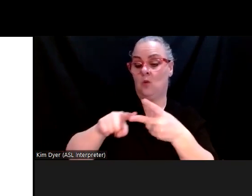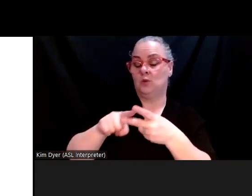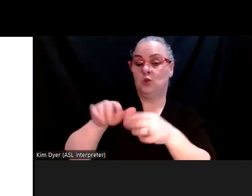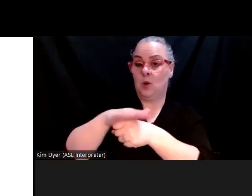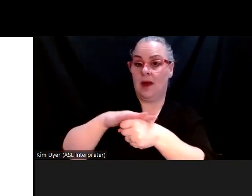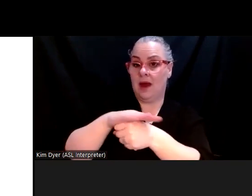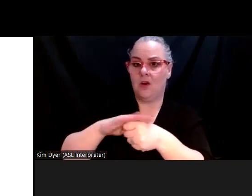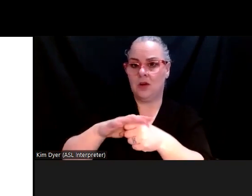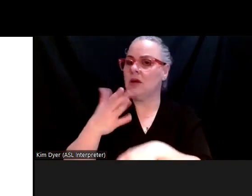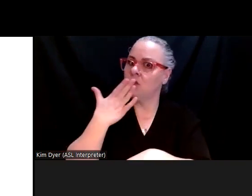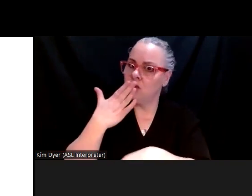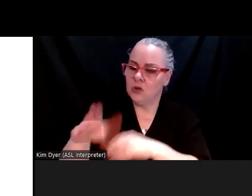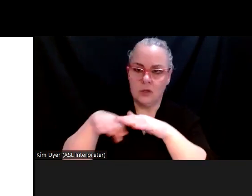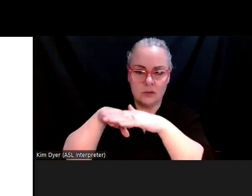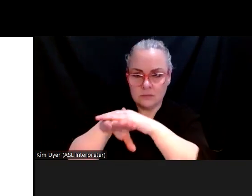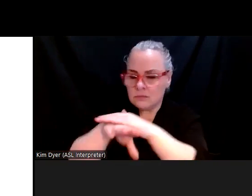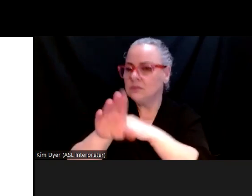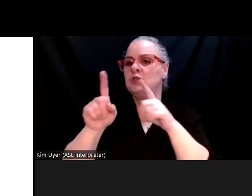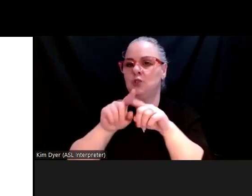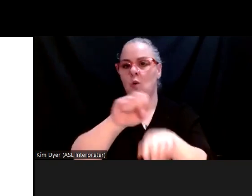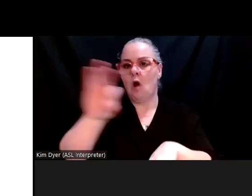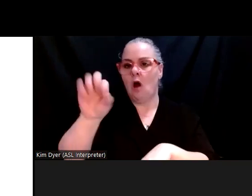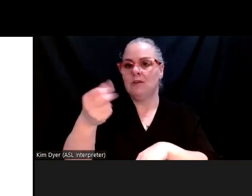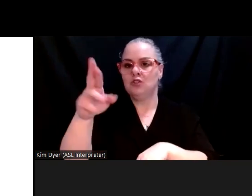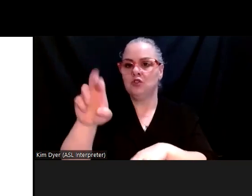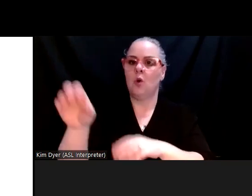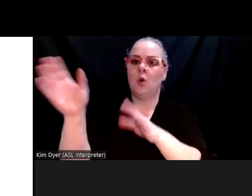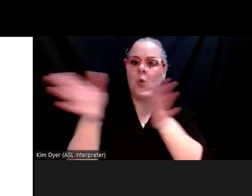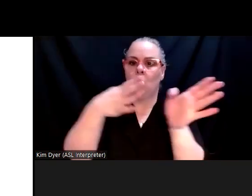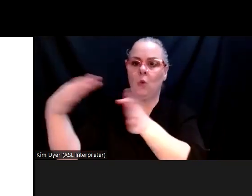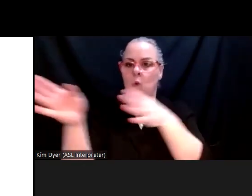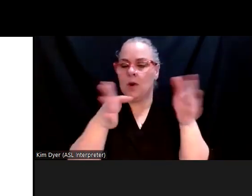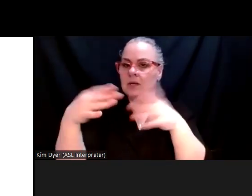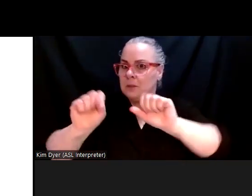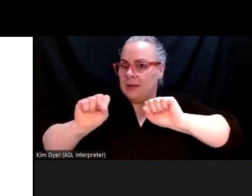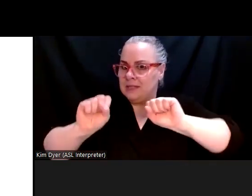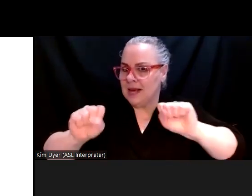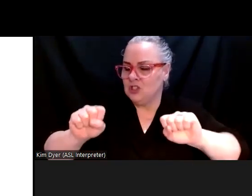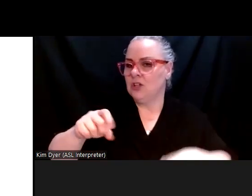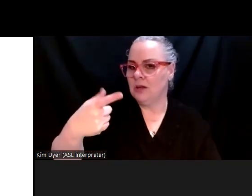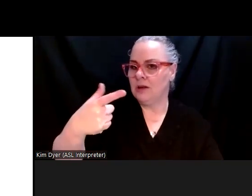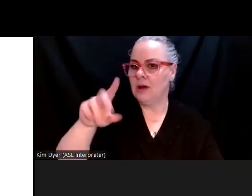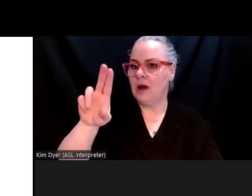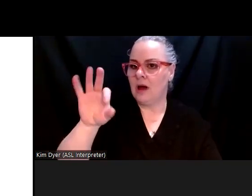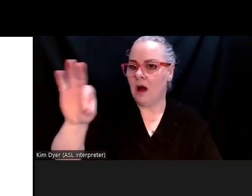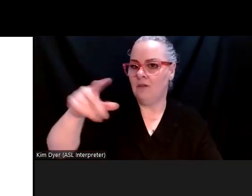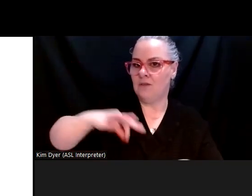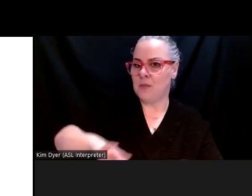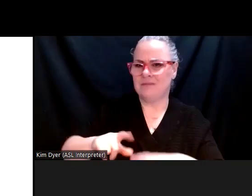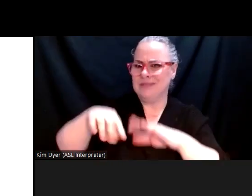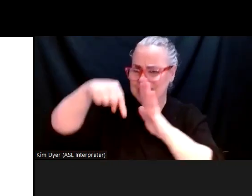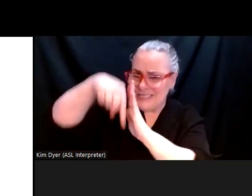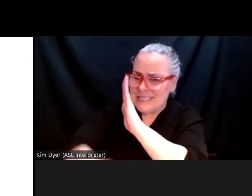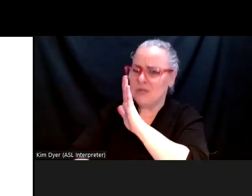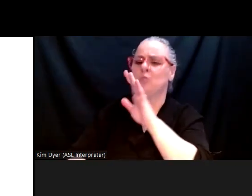offer strategic access to the enormous offshore wind potential of the Gulf of Maine. That's deeper water than most of the rest of the